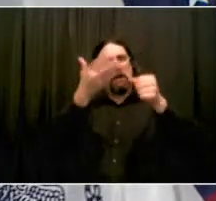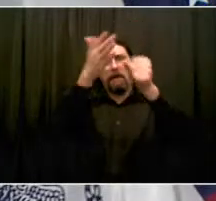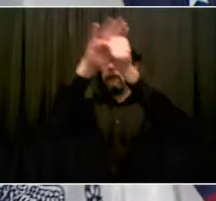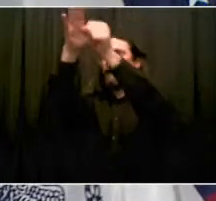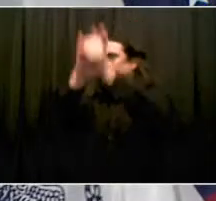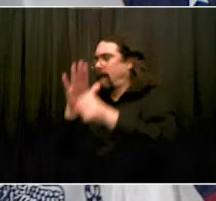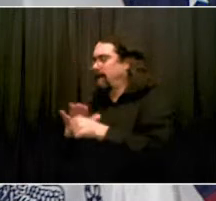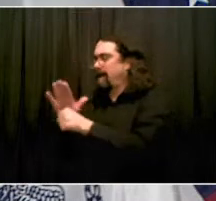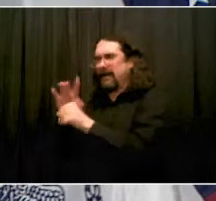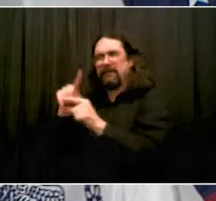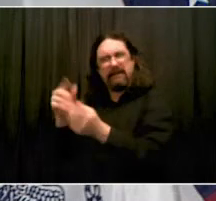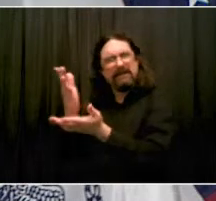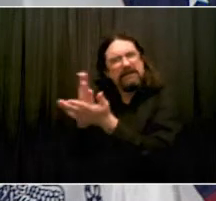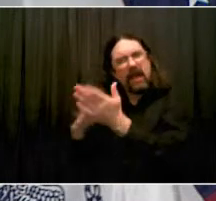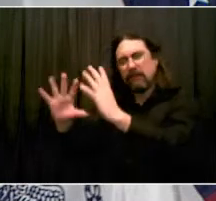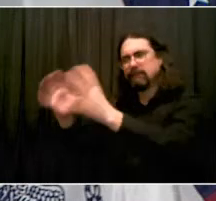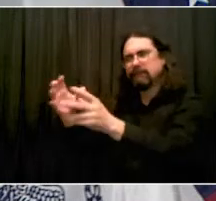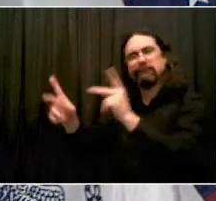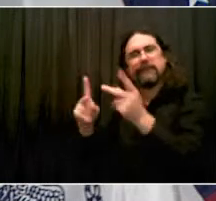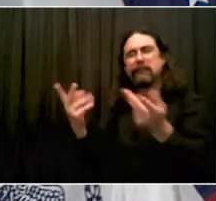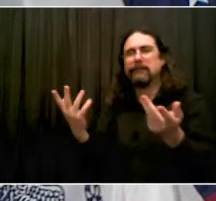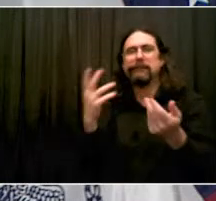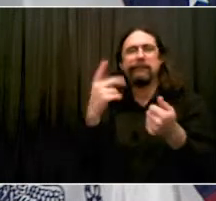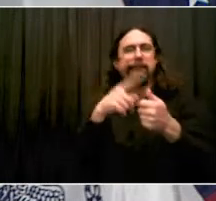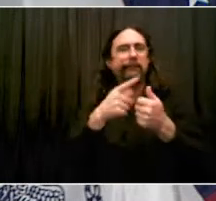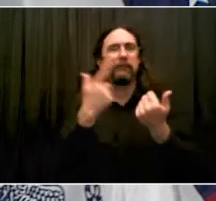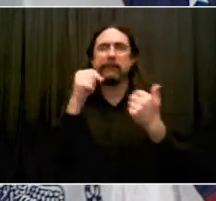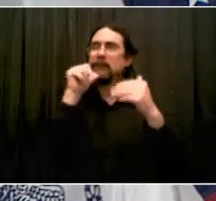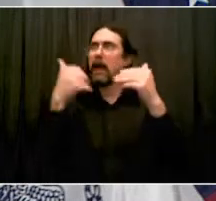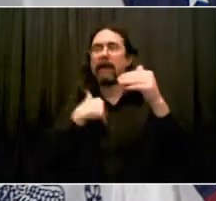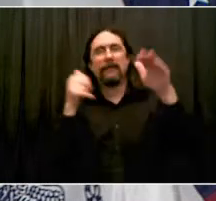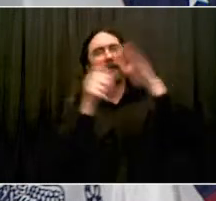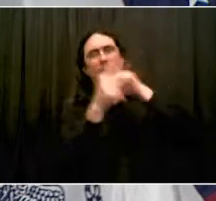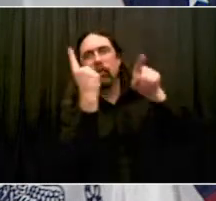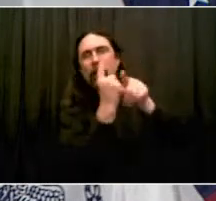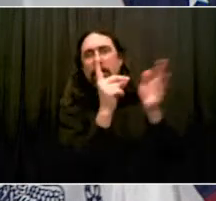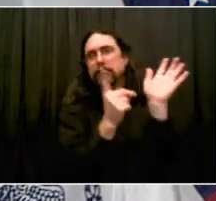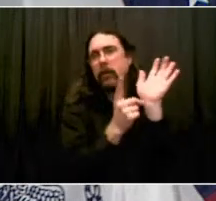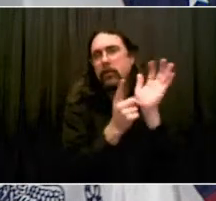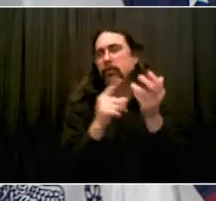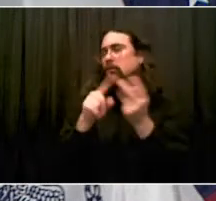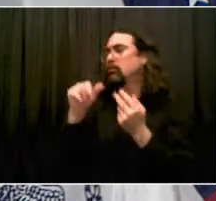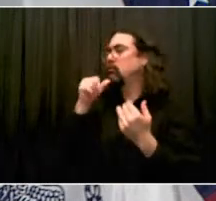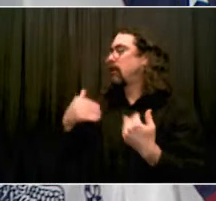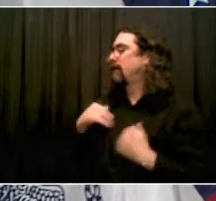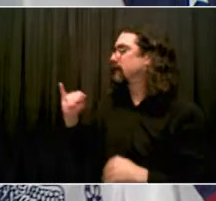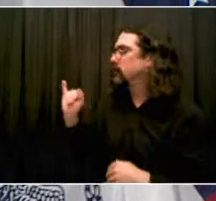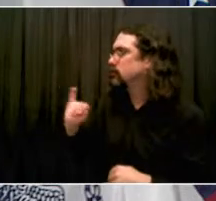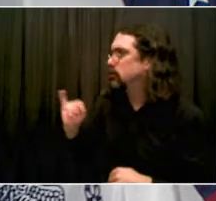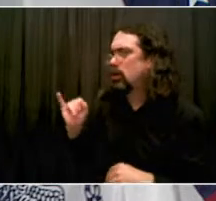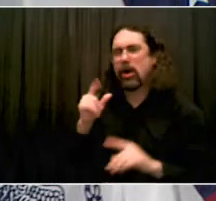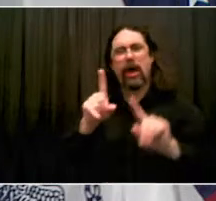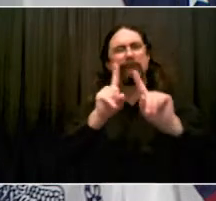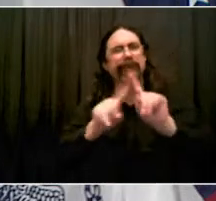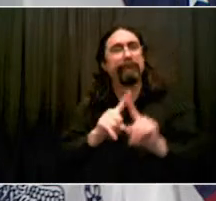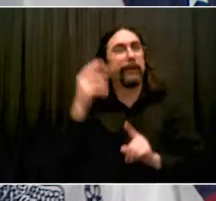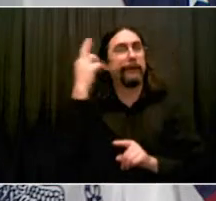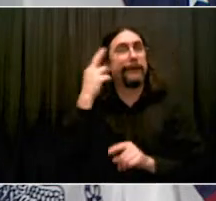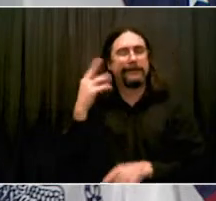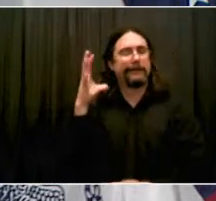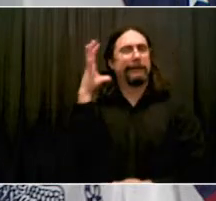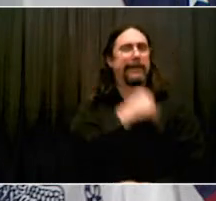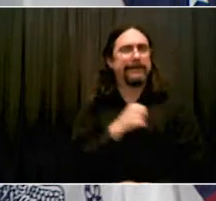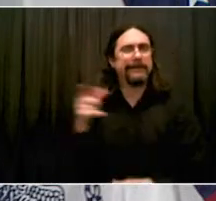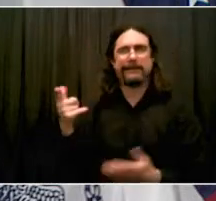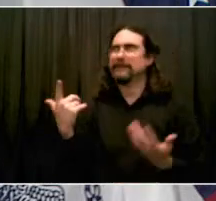visionary, because she has continued to push the spectrum year after year and say to people